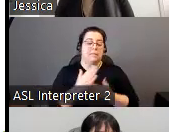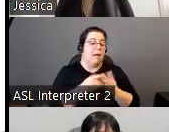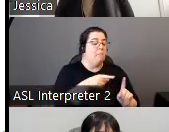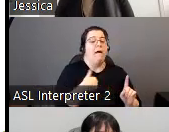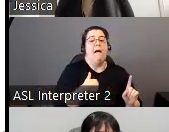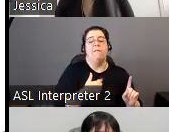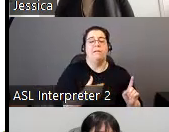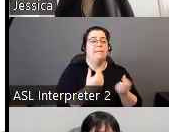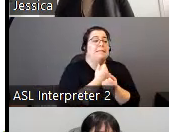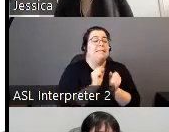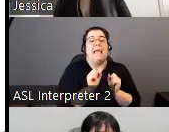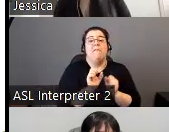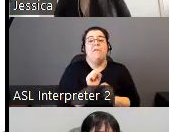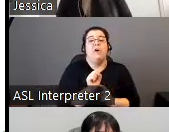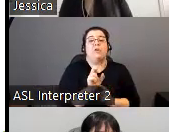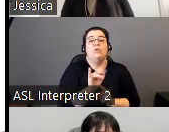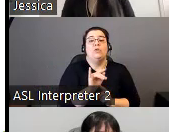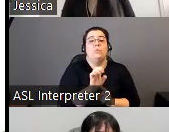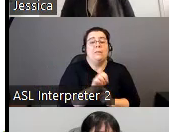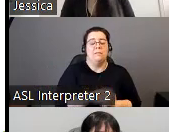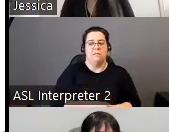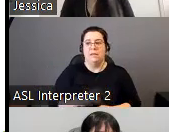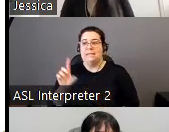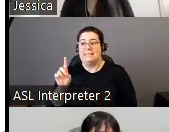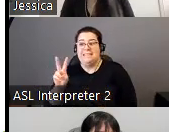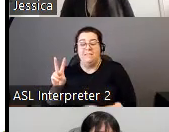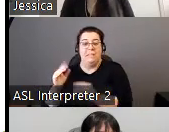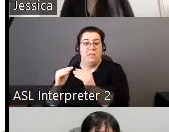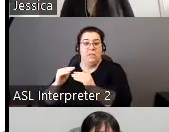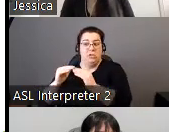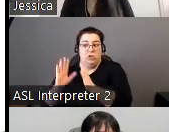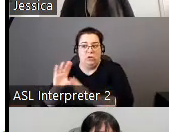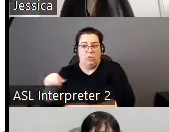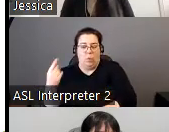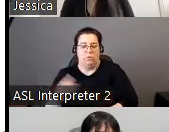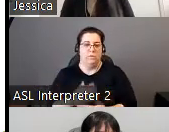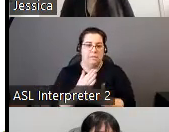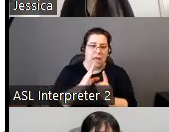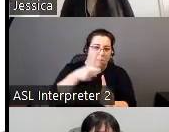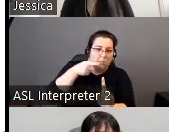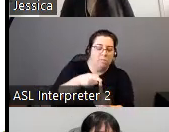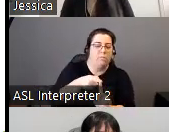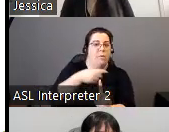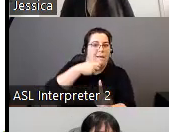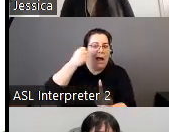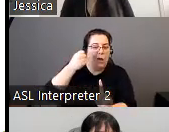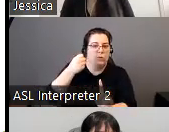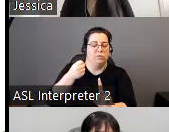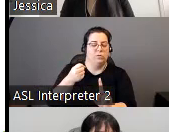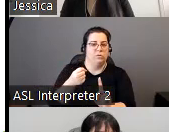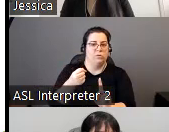a DV shelter only, some are focused on elder abuse. Like they're very